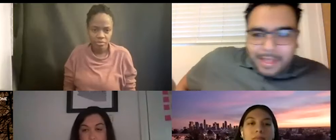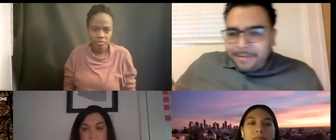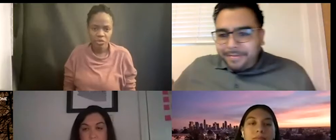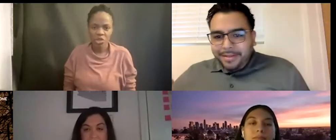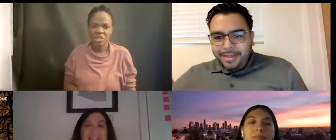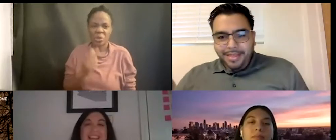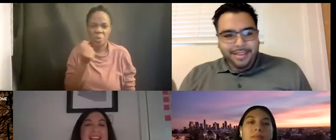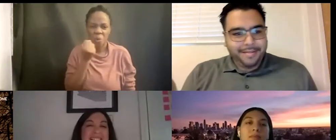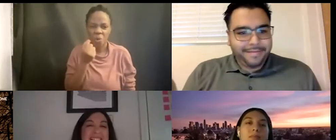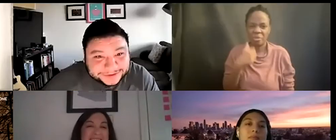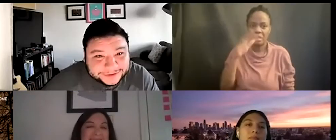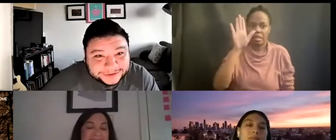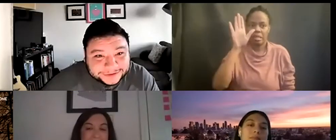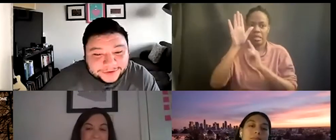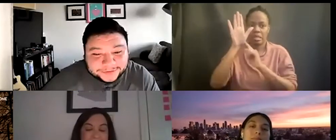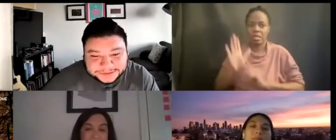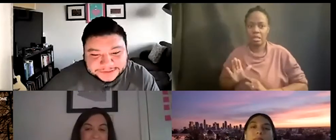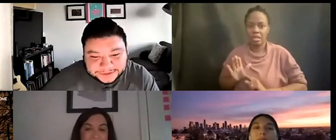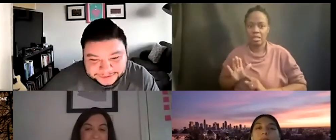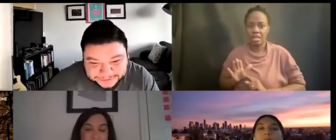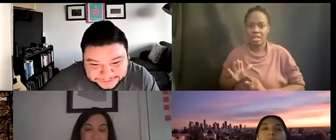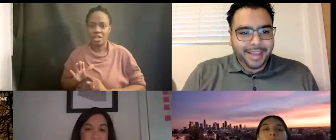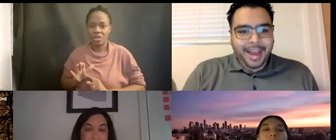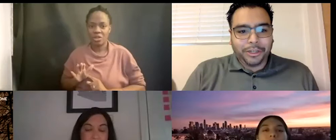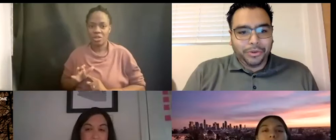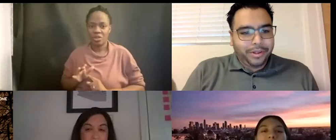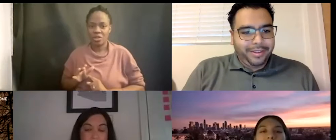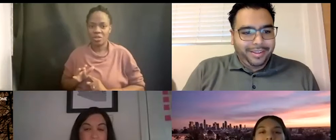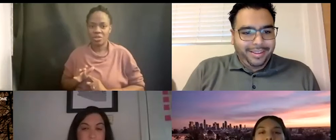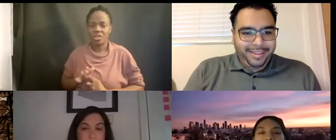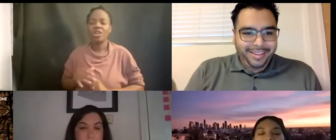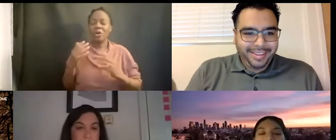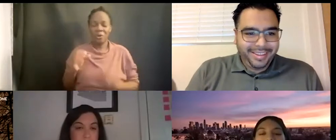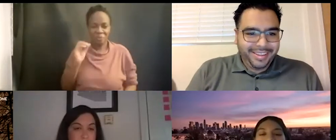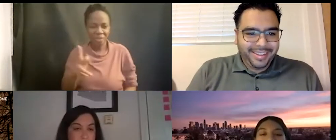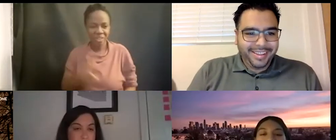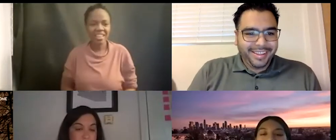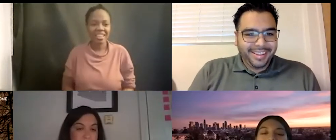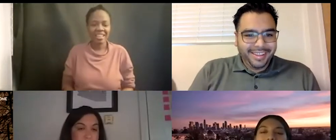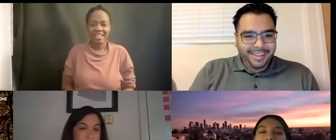real quick. Oh, just kidding. I got you. All right.